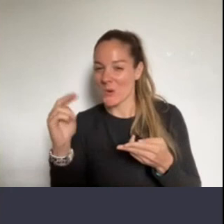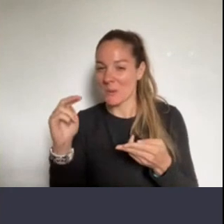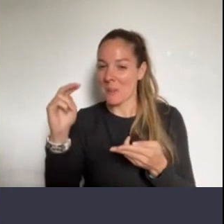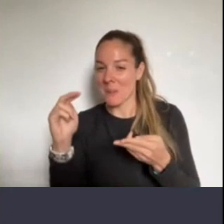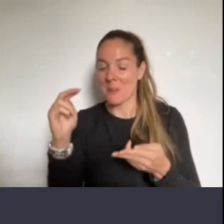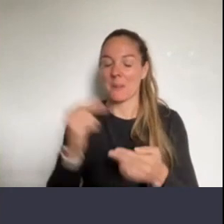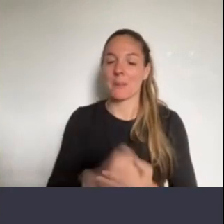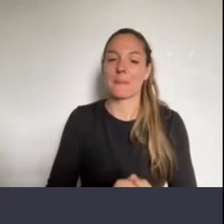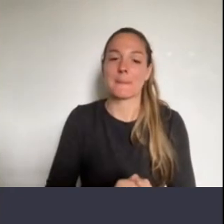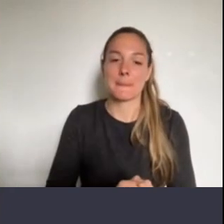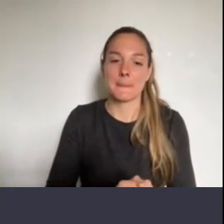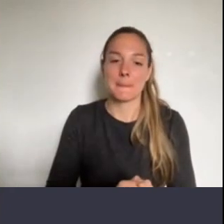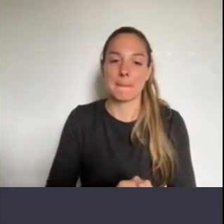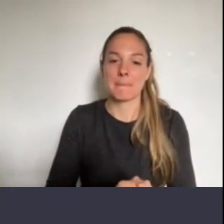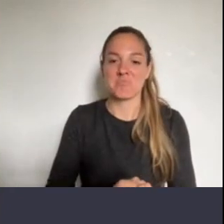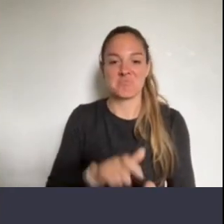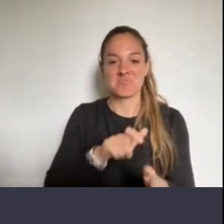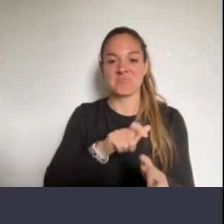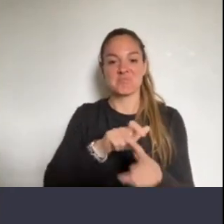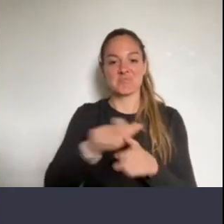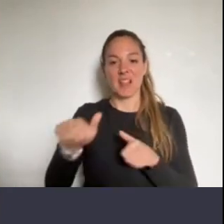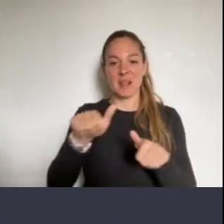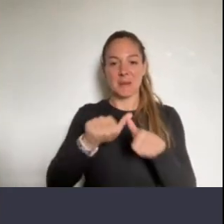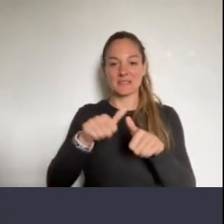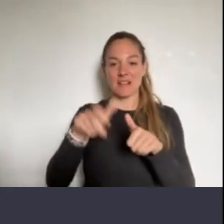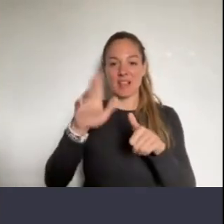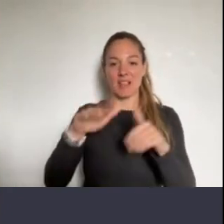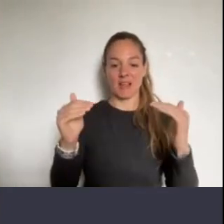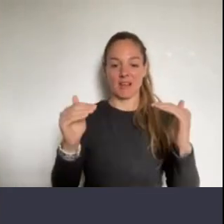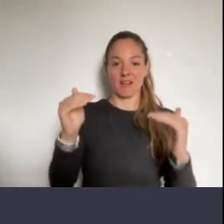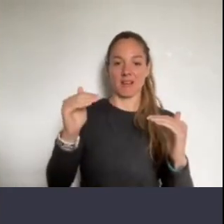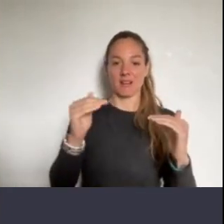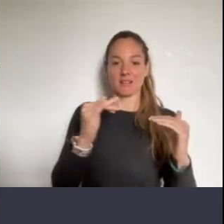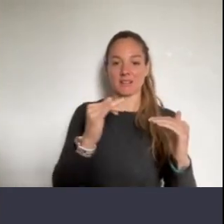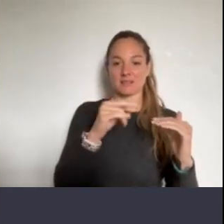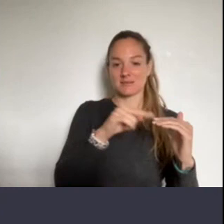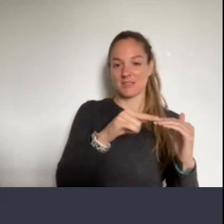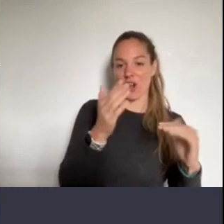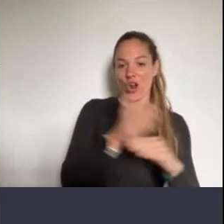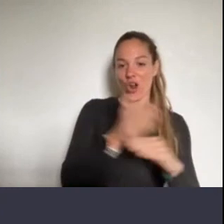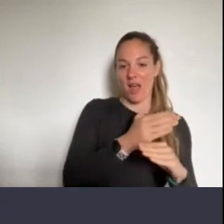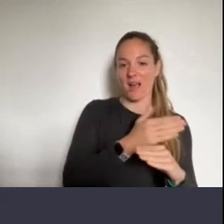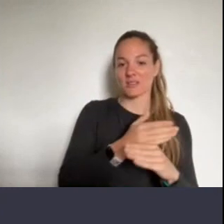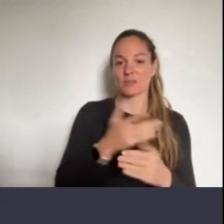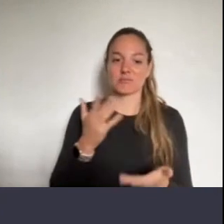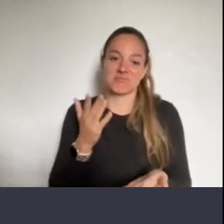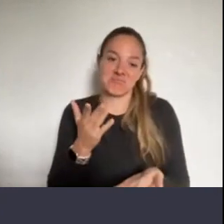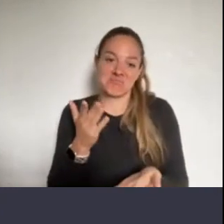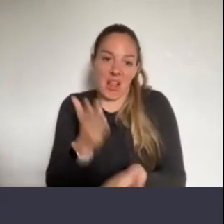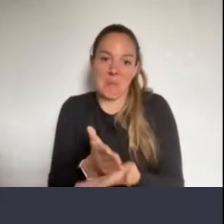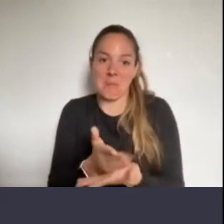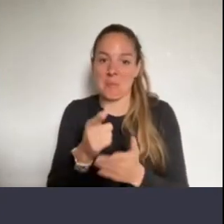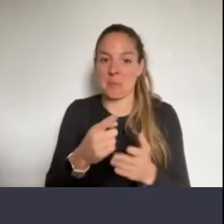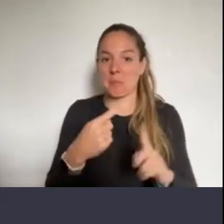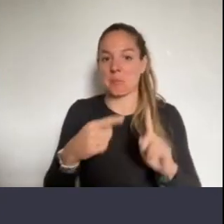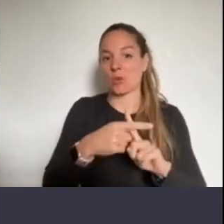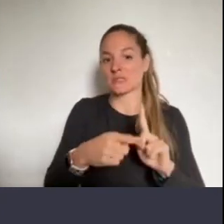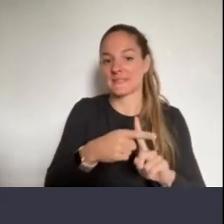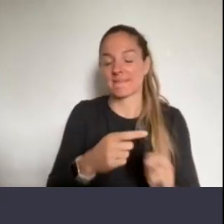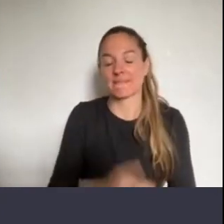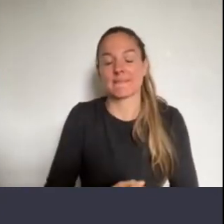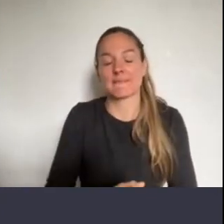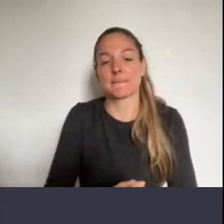8.4. Okay, well, it's still better than it was when we started the Menti session. So hopefully this has been a kind of positive element of the day. And it's certainly